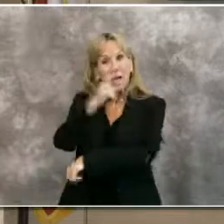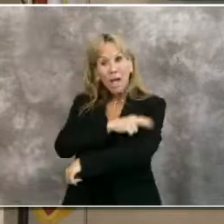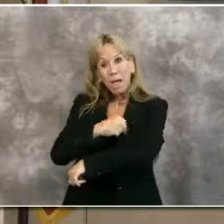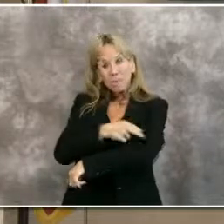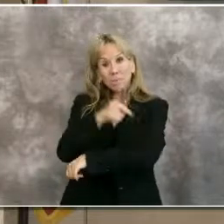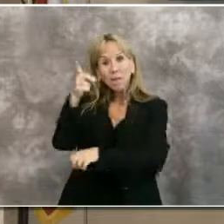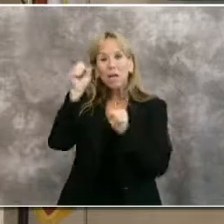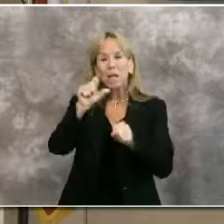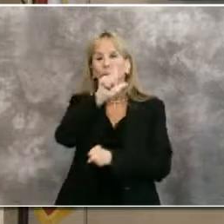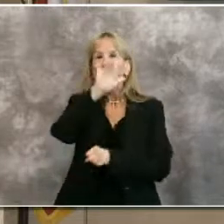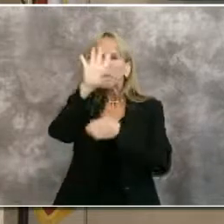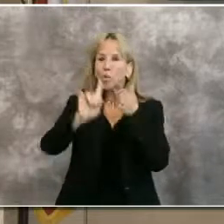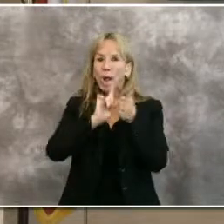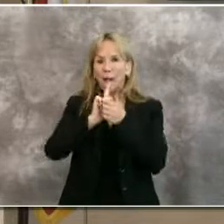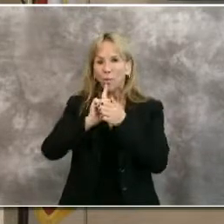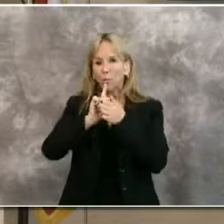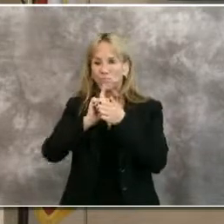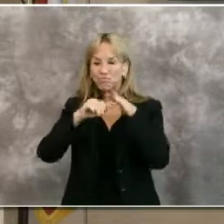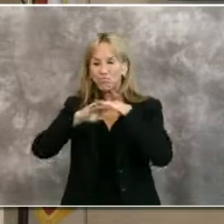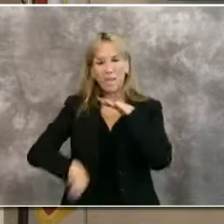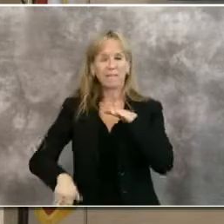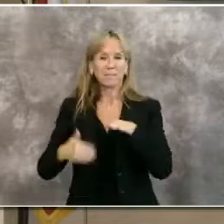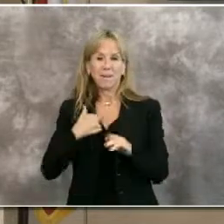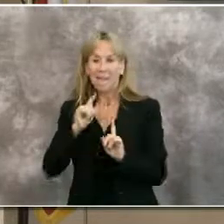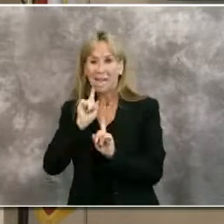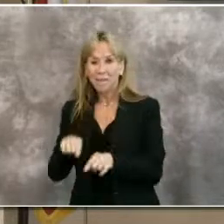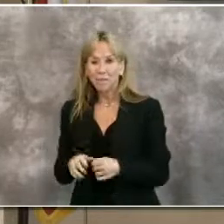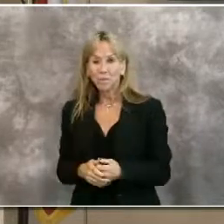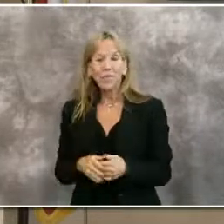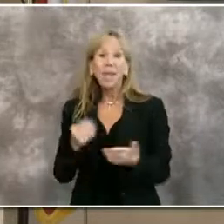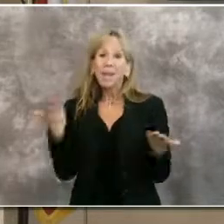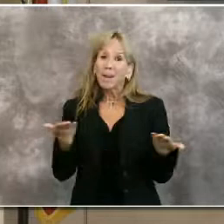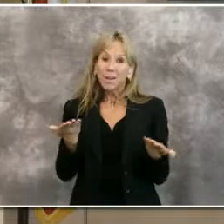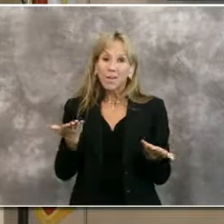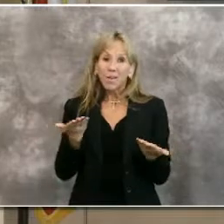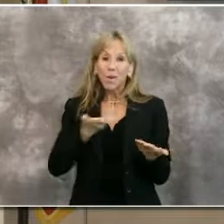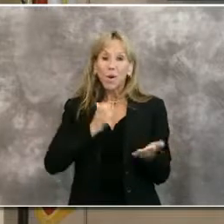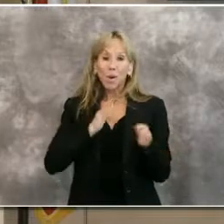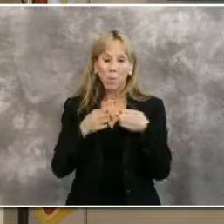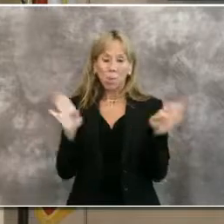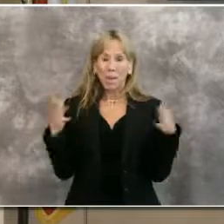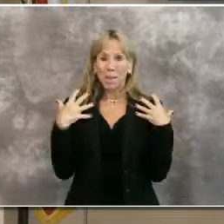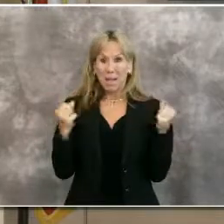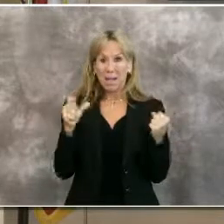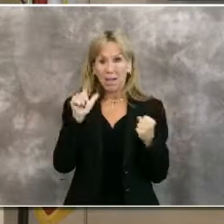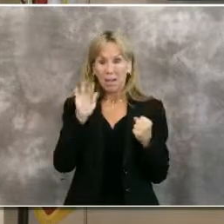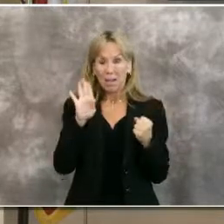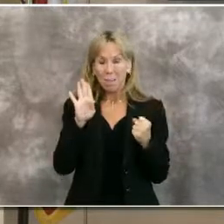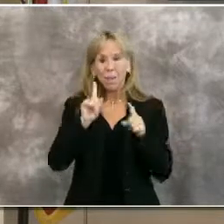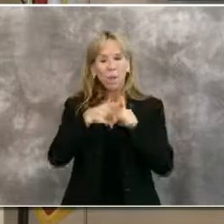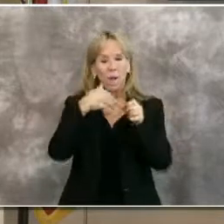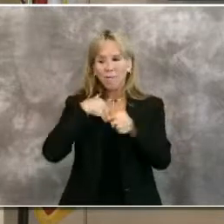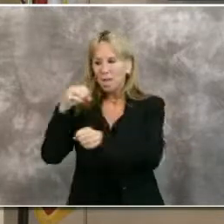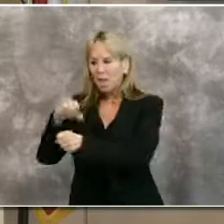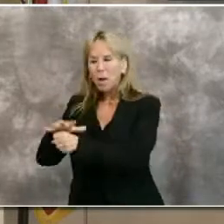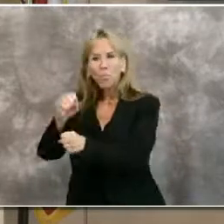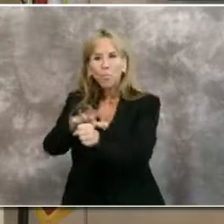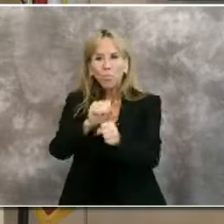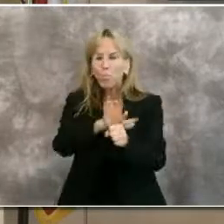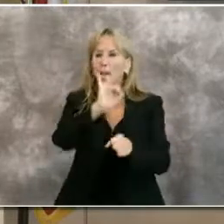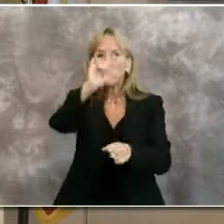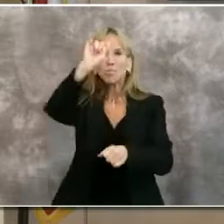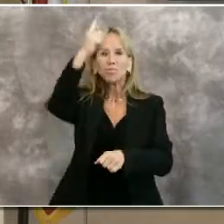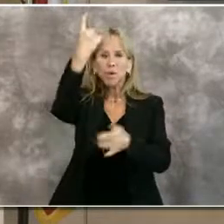within 24 hours or less. And even our public health lab, when we get samples from outbreaks, highest